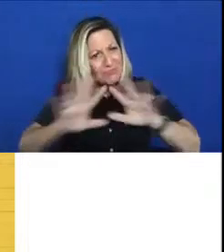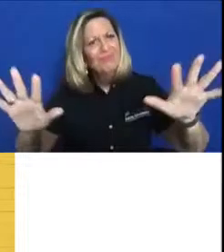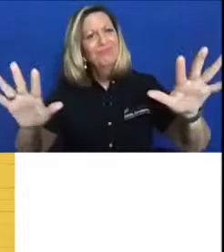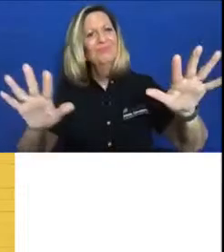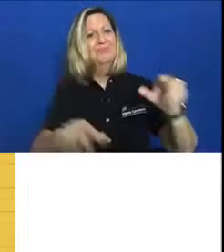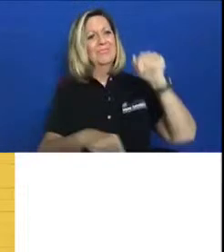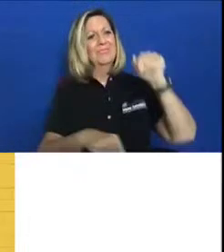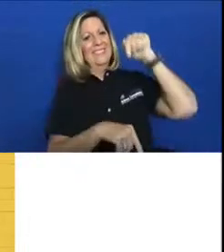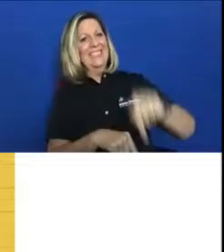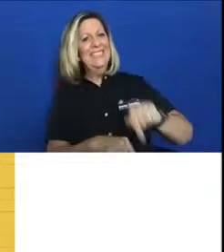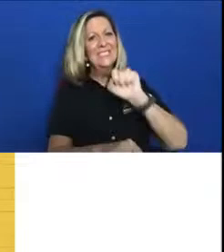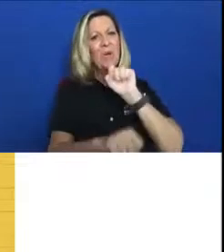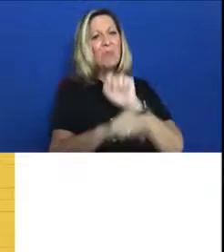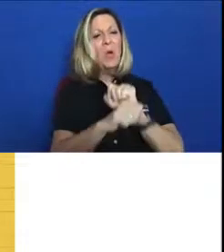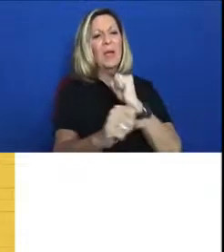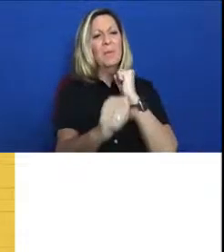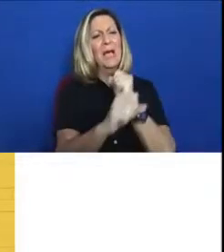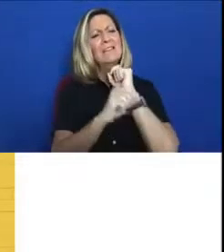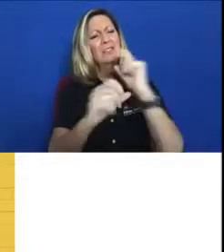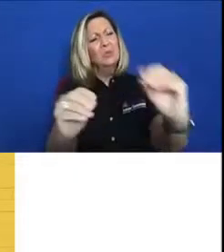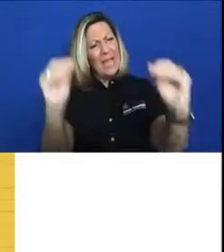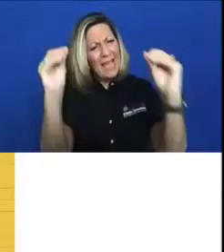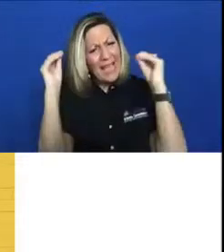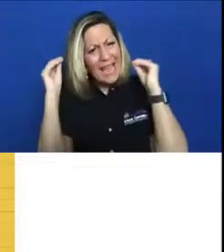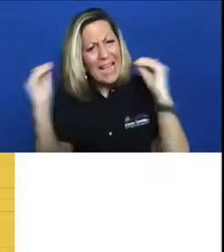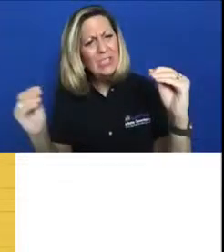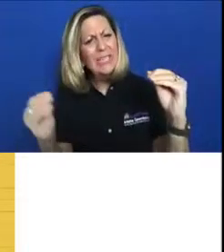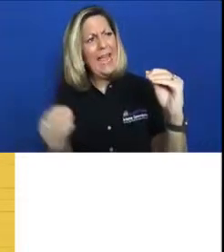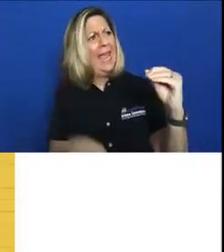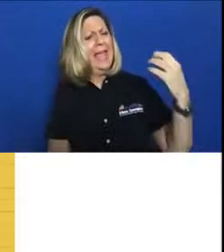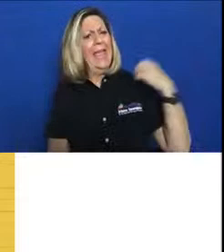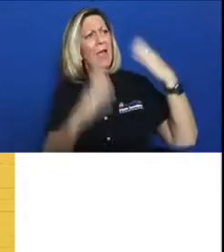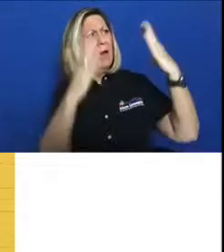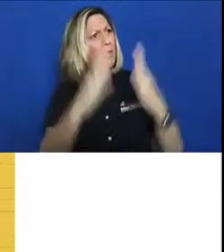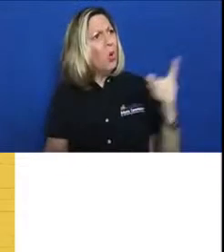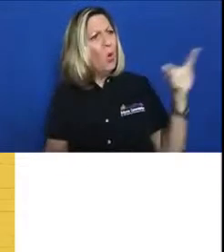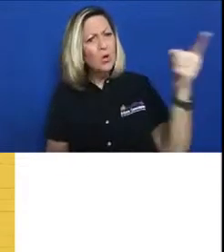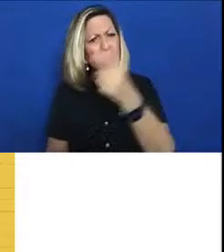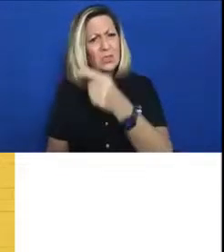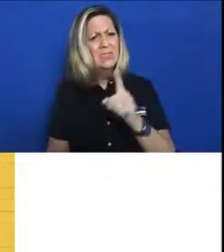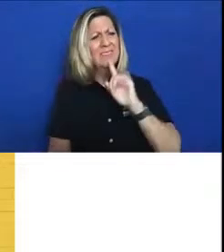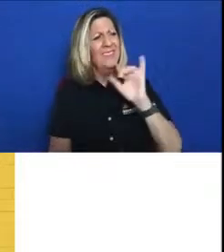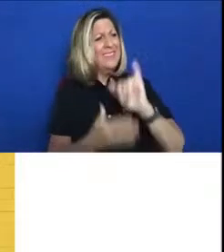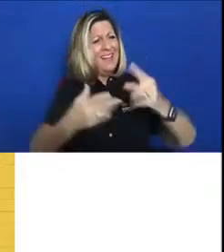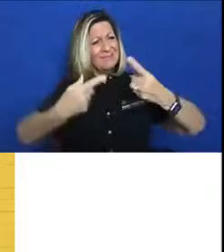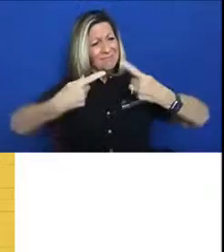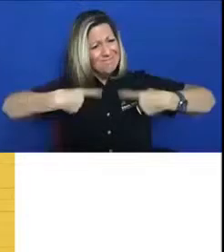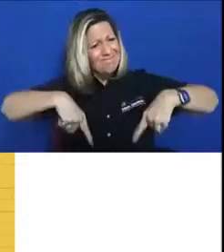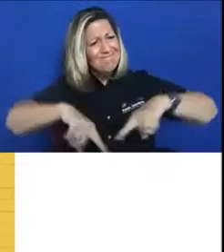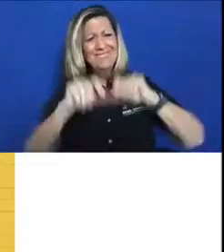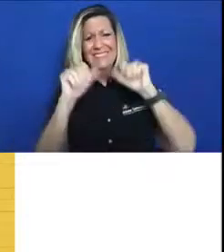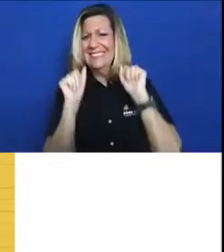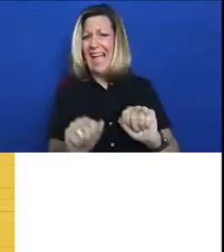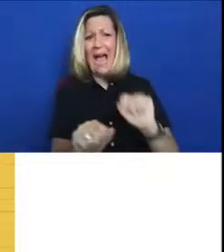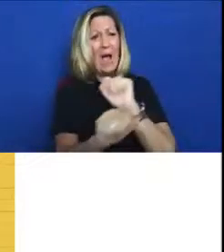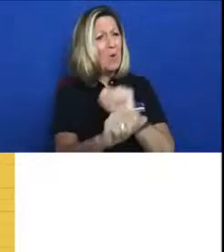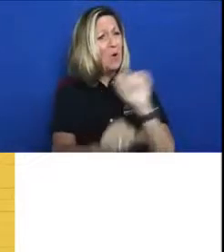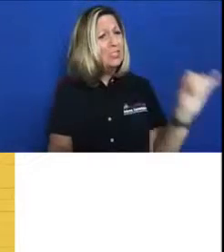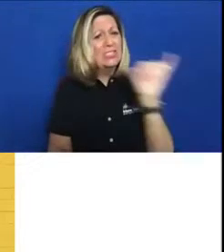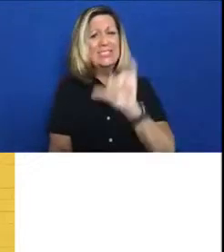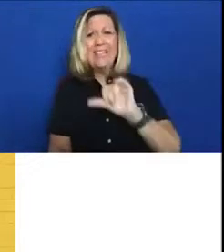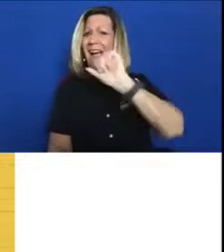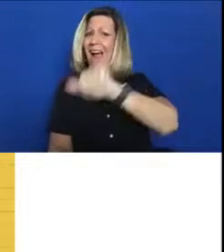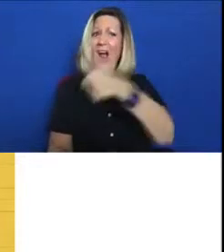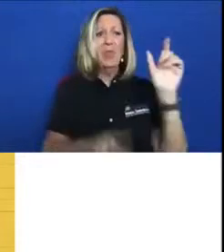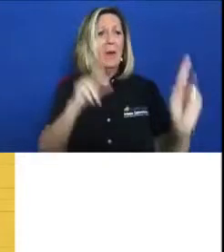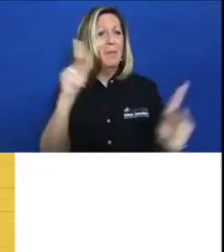right to work. And so we want to spread awareness through this employment campaign to teach employers that deaf and